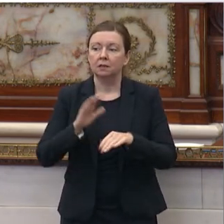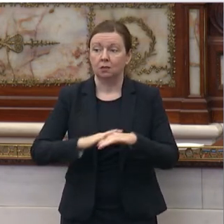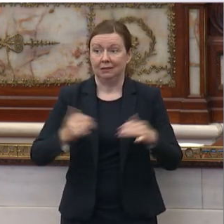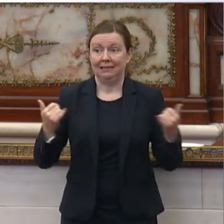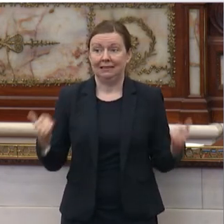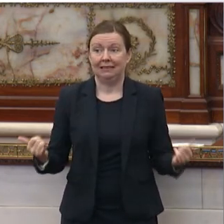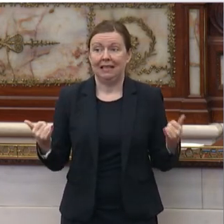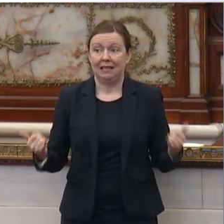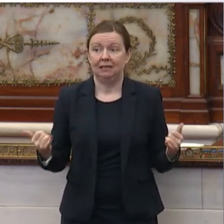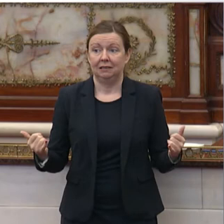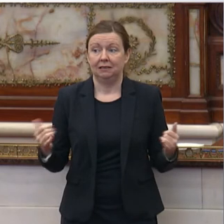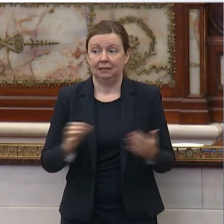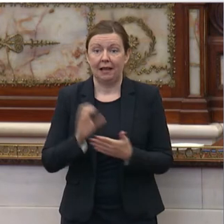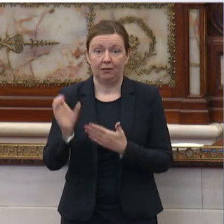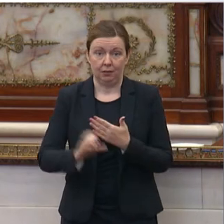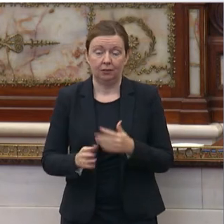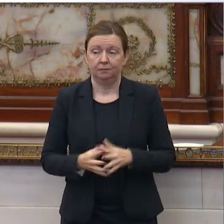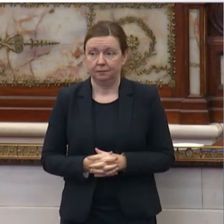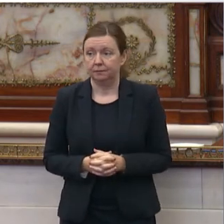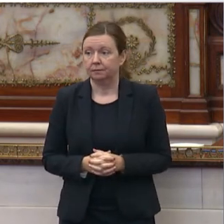today's calendar.